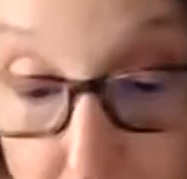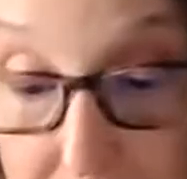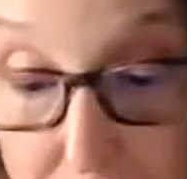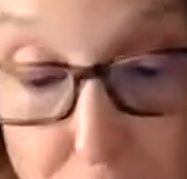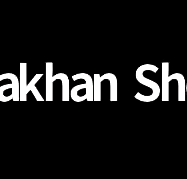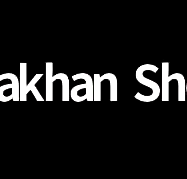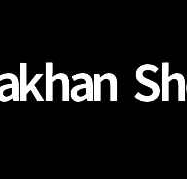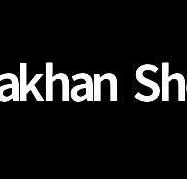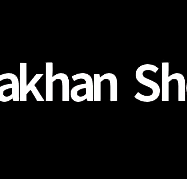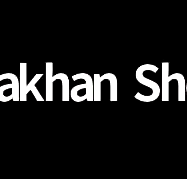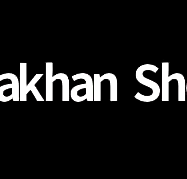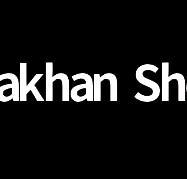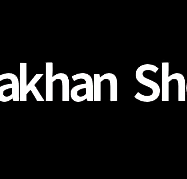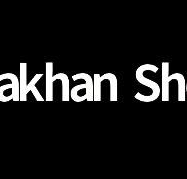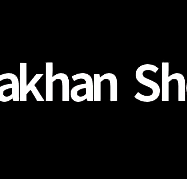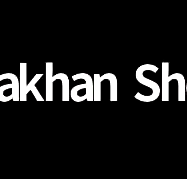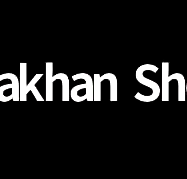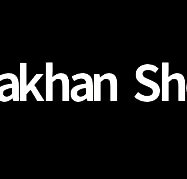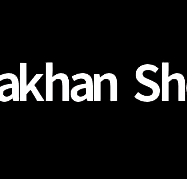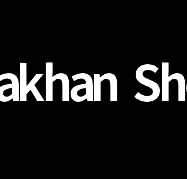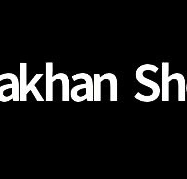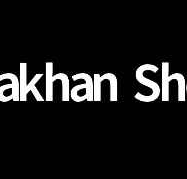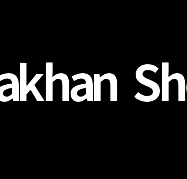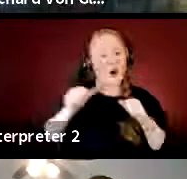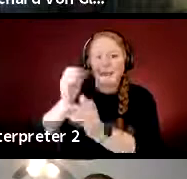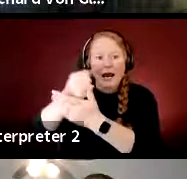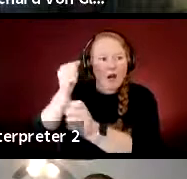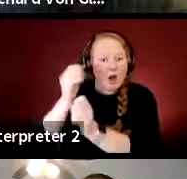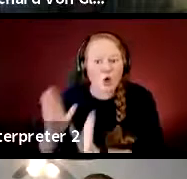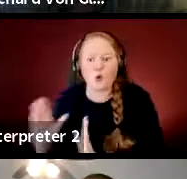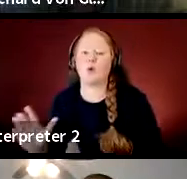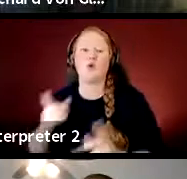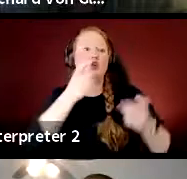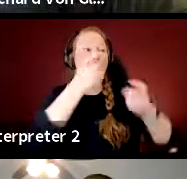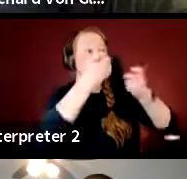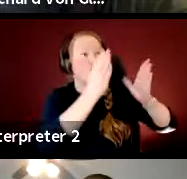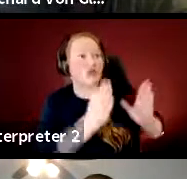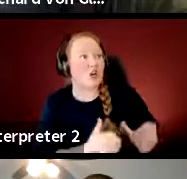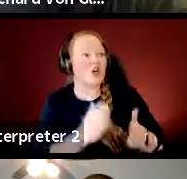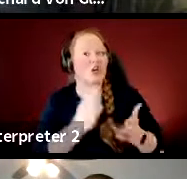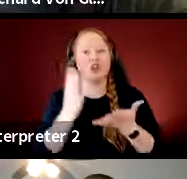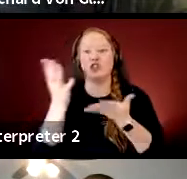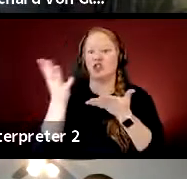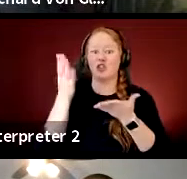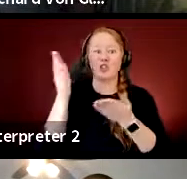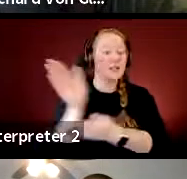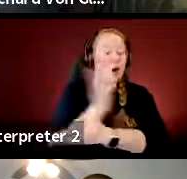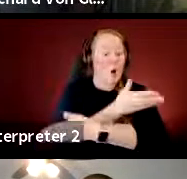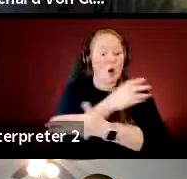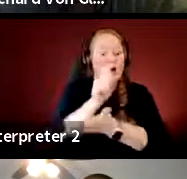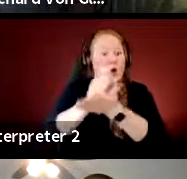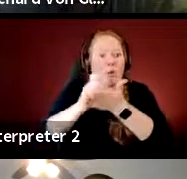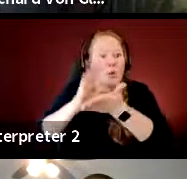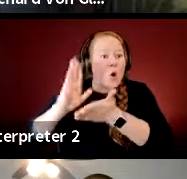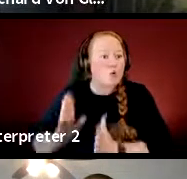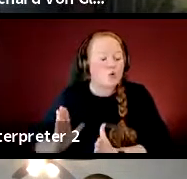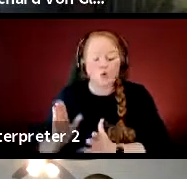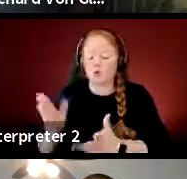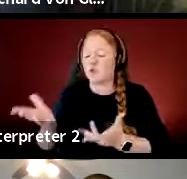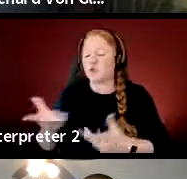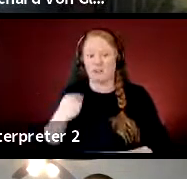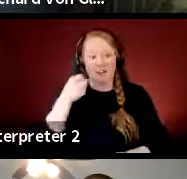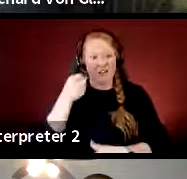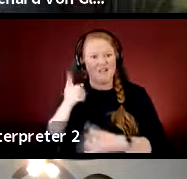photographers, filmmakers, composers, directors, and artist educators, those who excel at using any number of